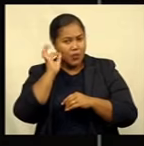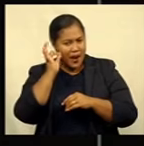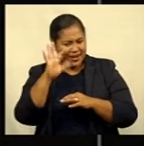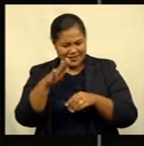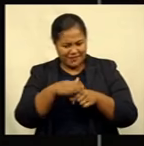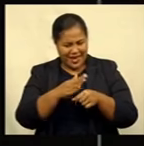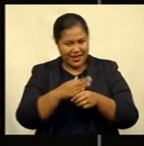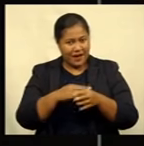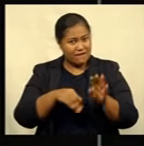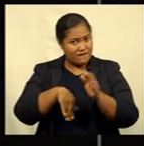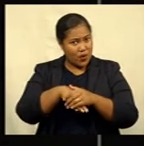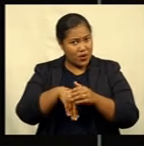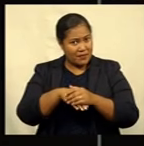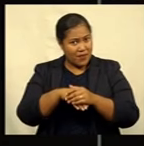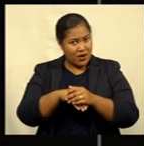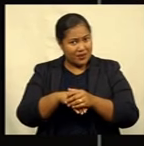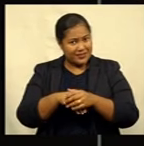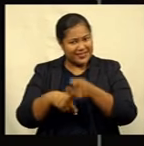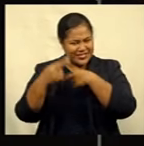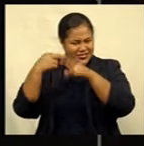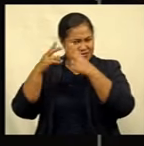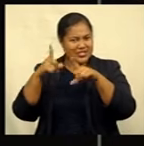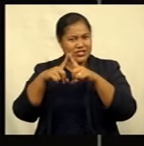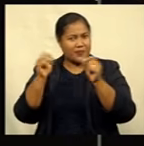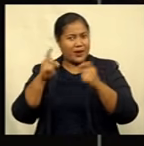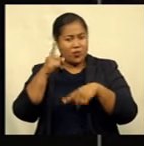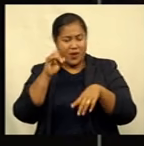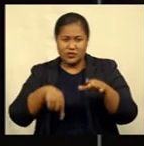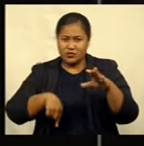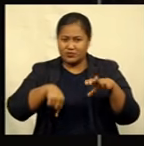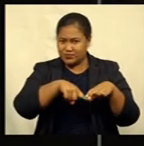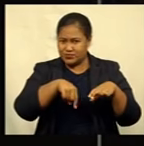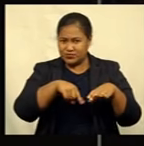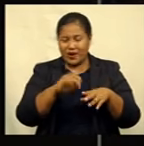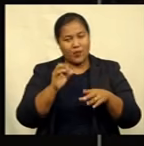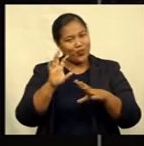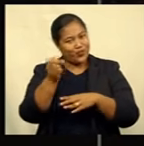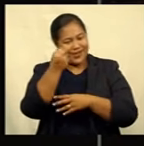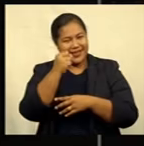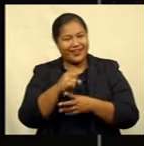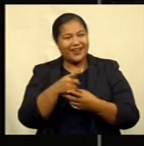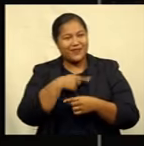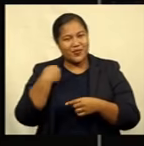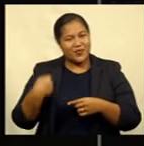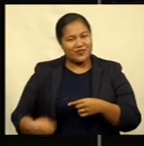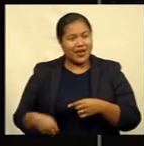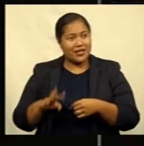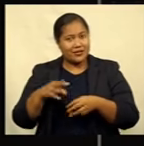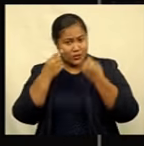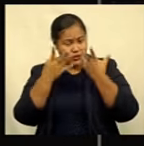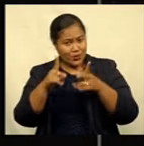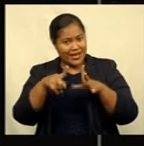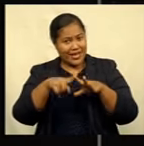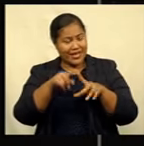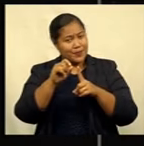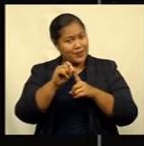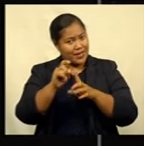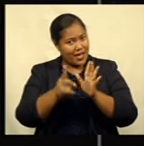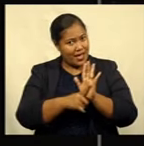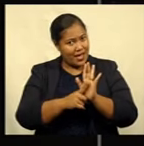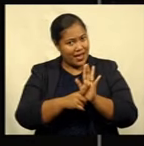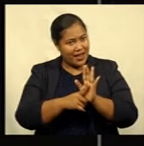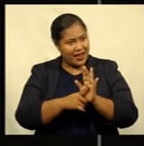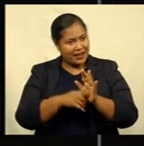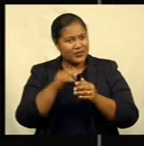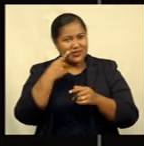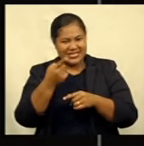in Japan with a shock 1-0 win over Korea. Chris Wood, who plays for Burnley in the EPL, managed the decisive strike in